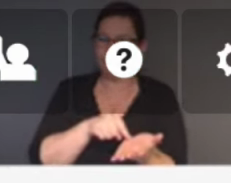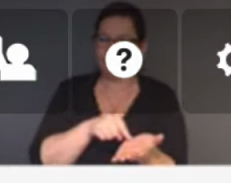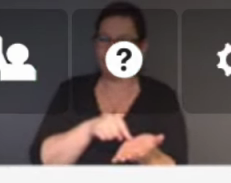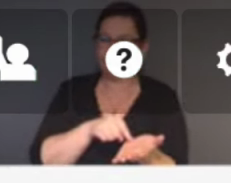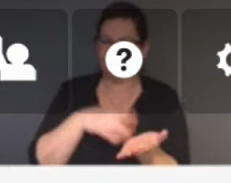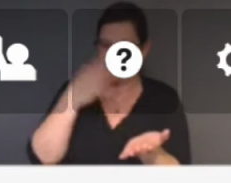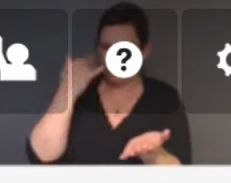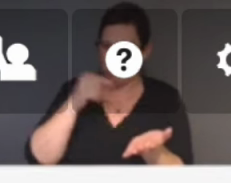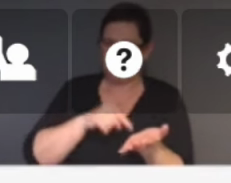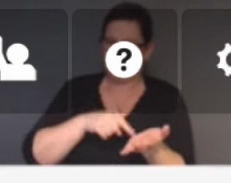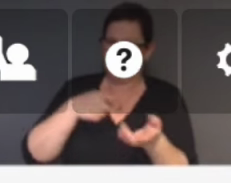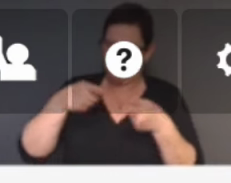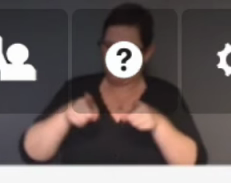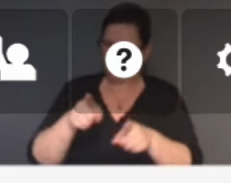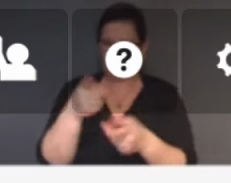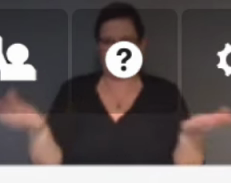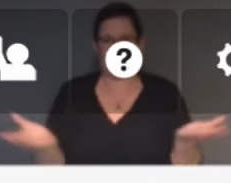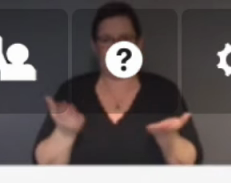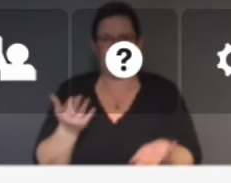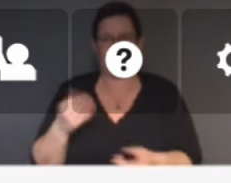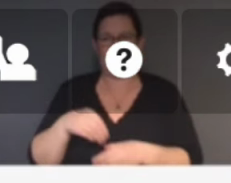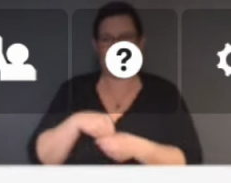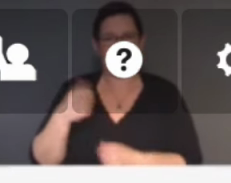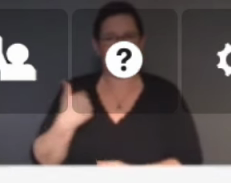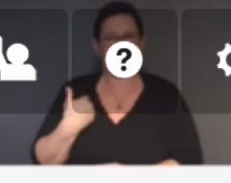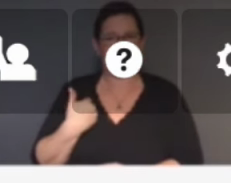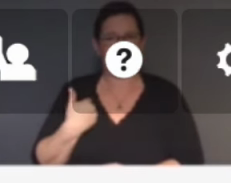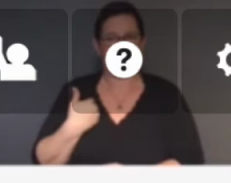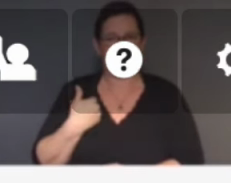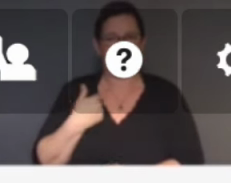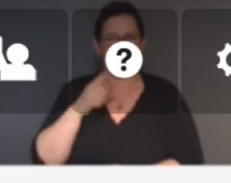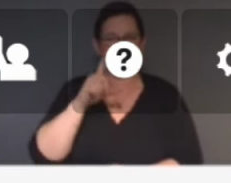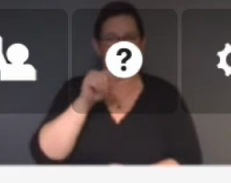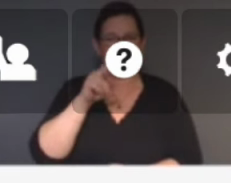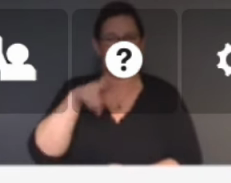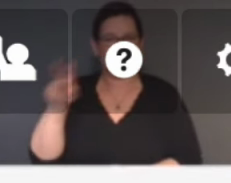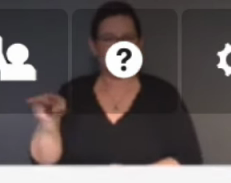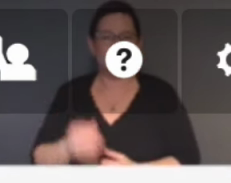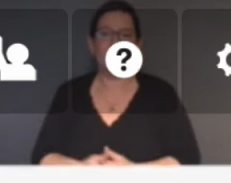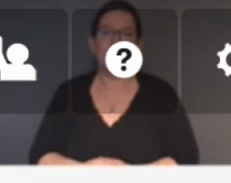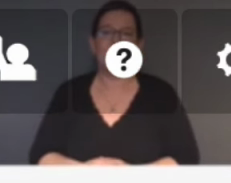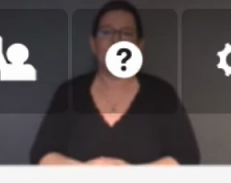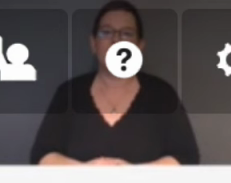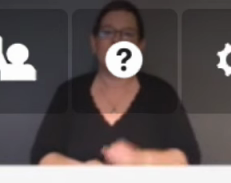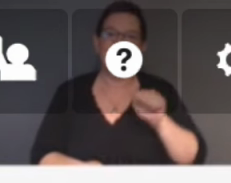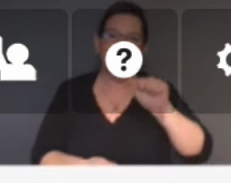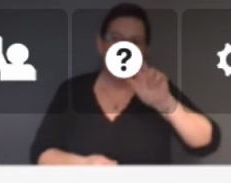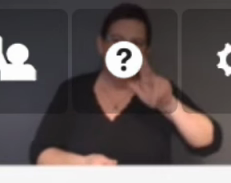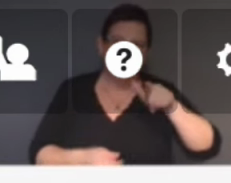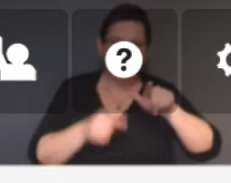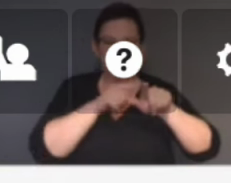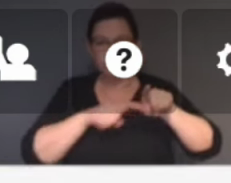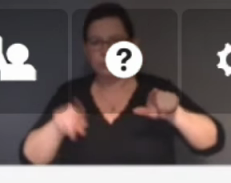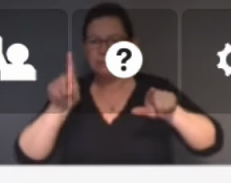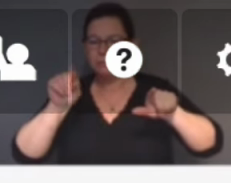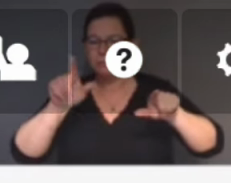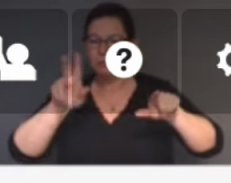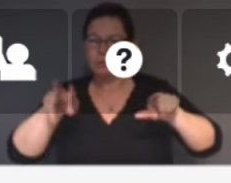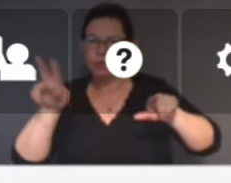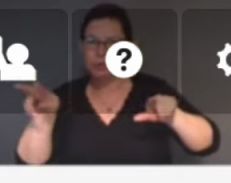2022. So August to December 2022 in this scenario. It will be used